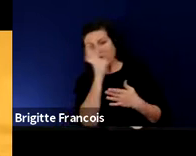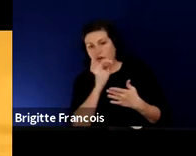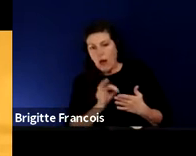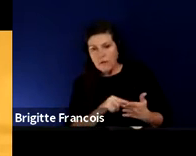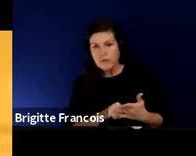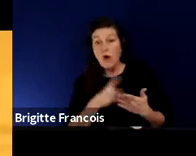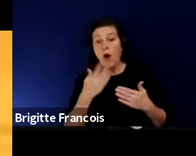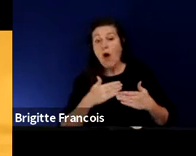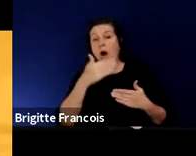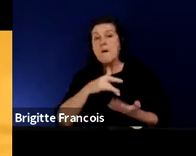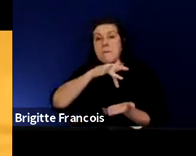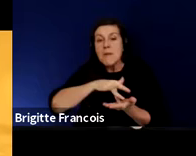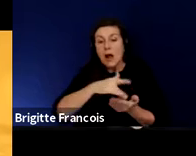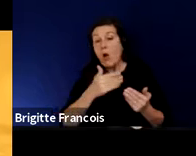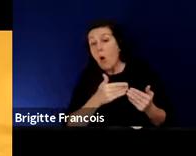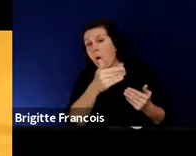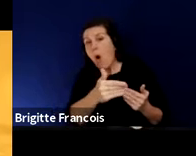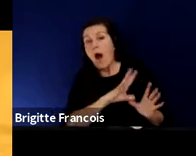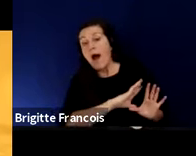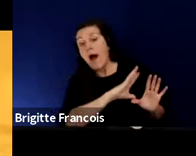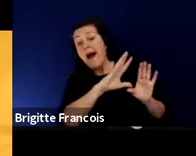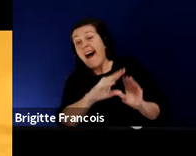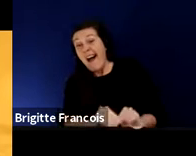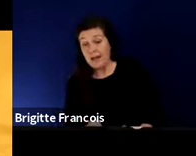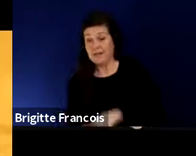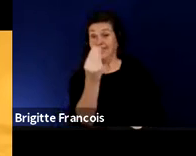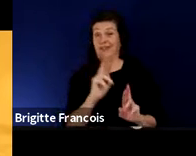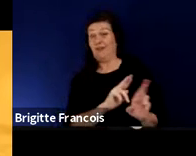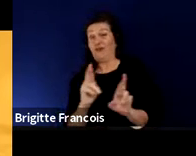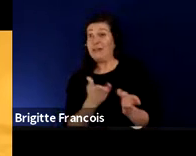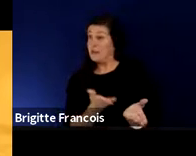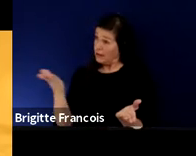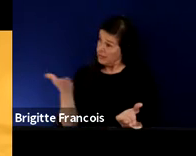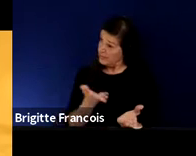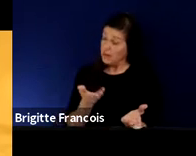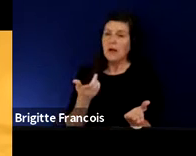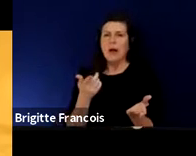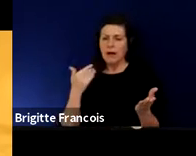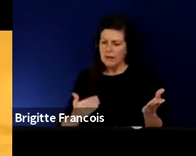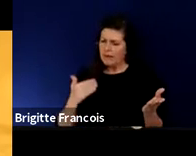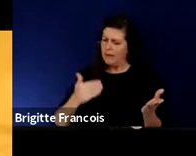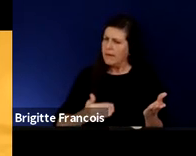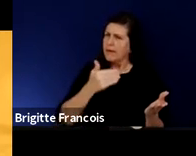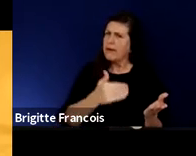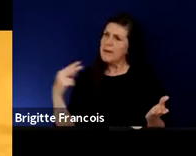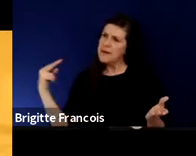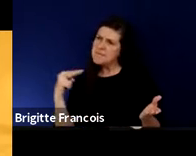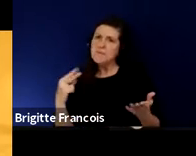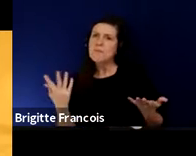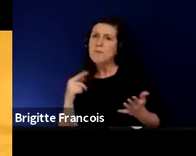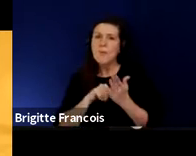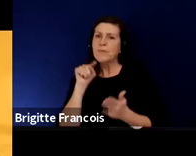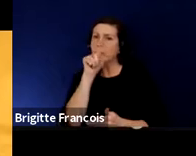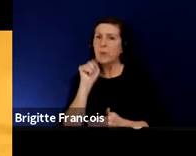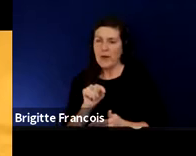by the end, or all of this. But are you ever approached by public or private sector organizations that